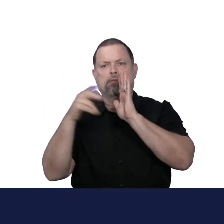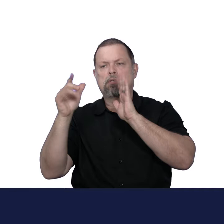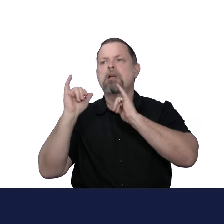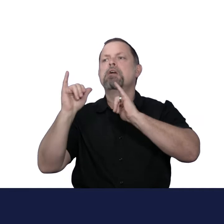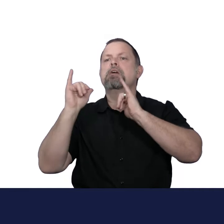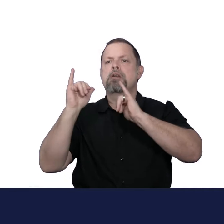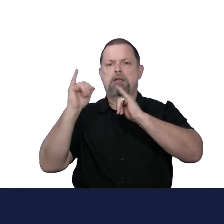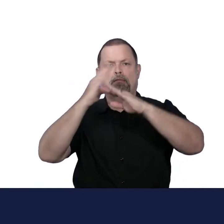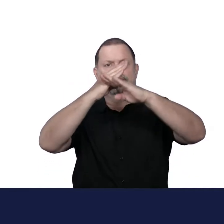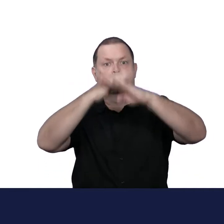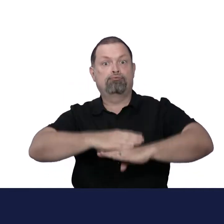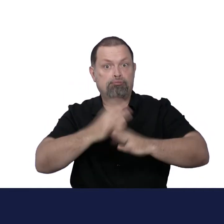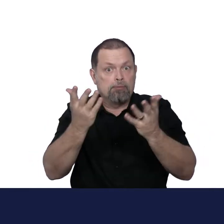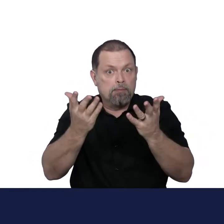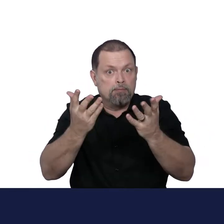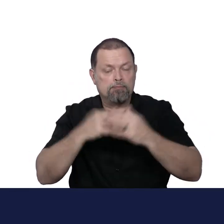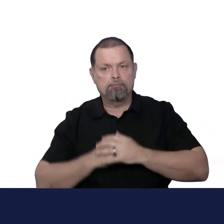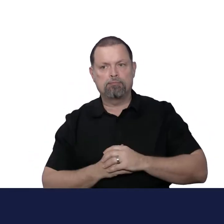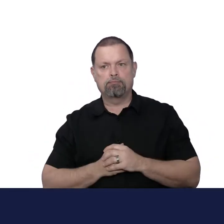regulations.